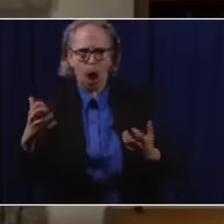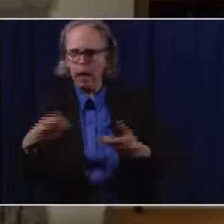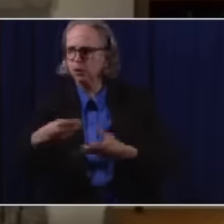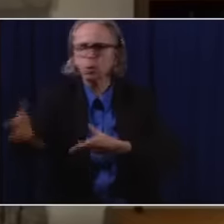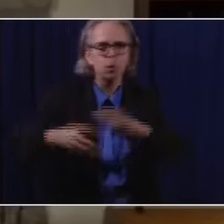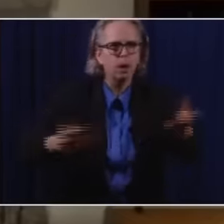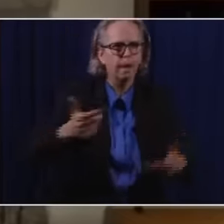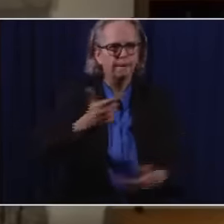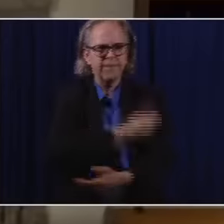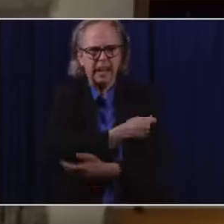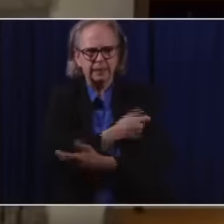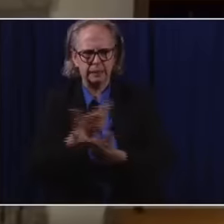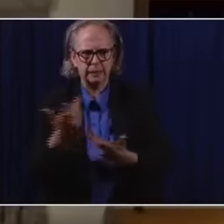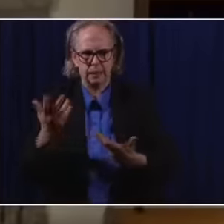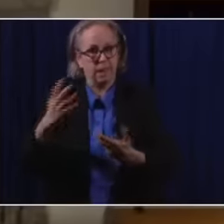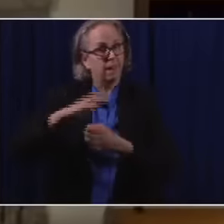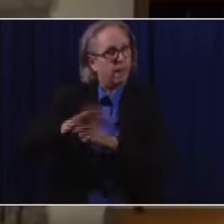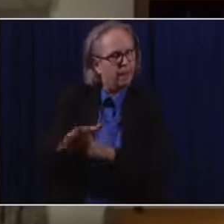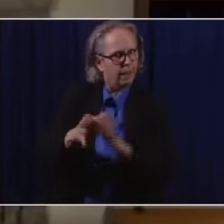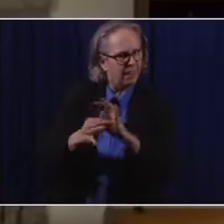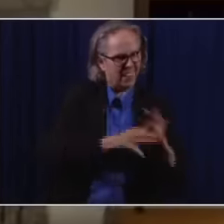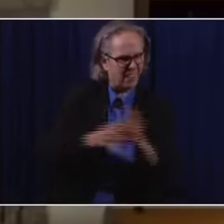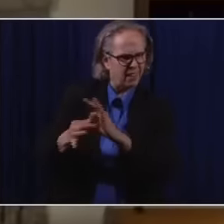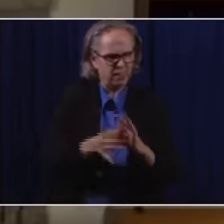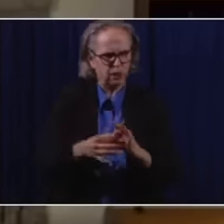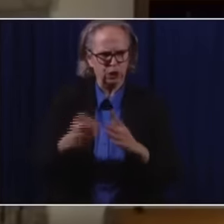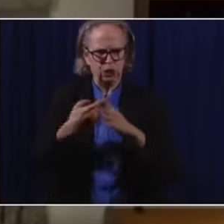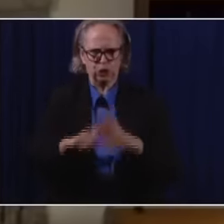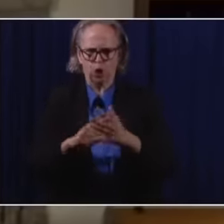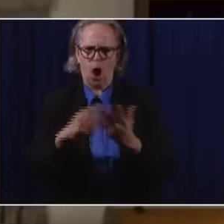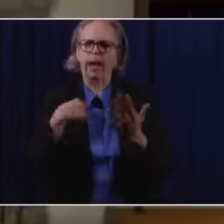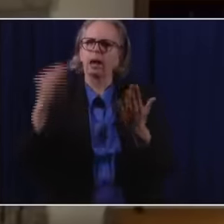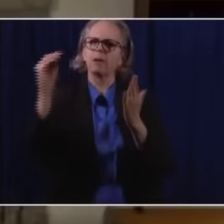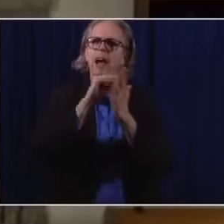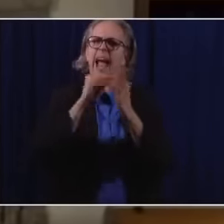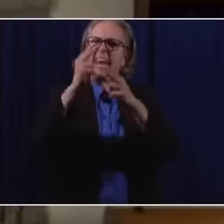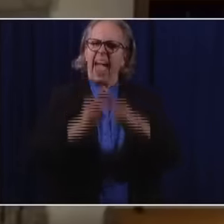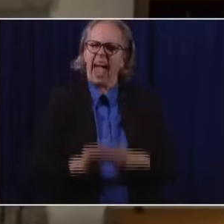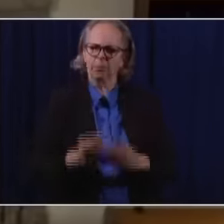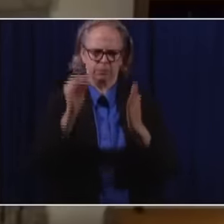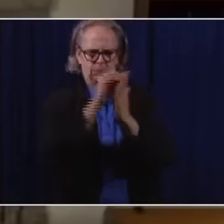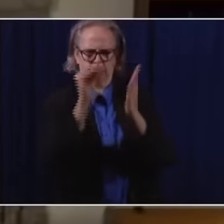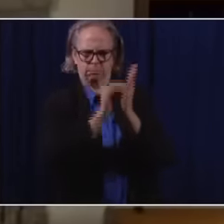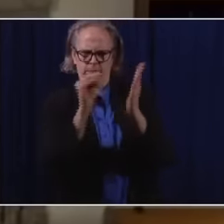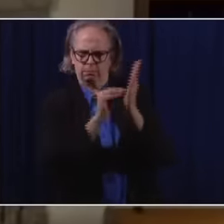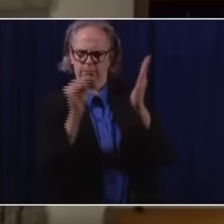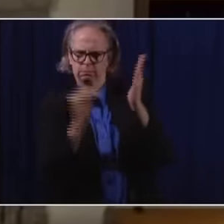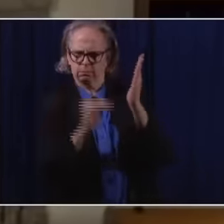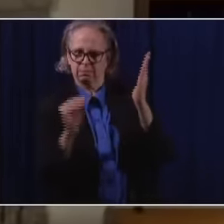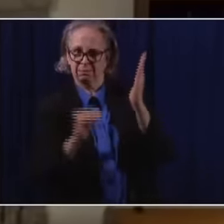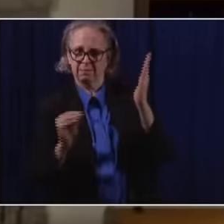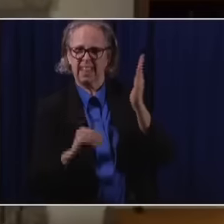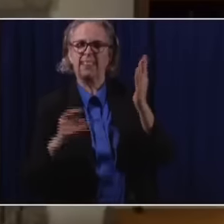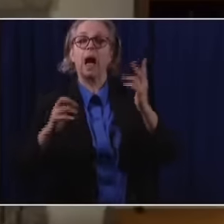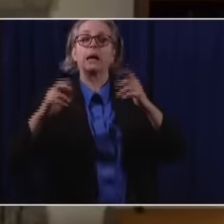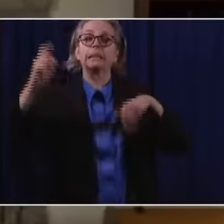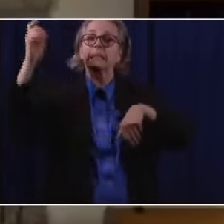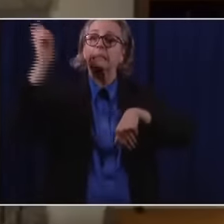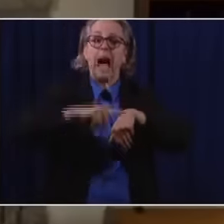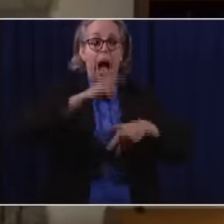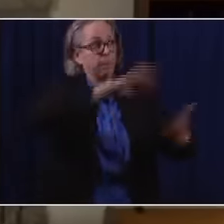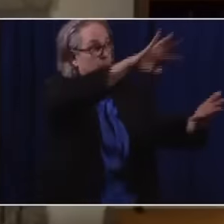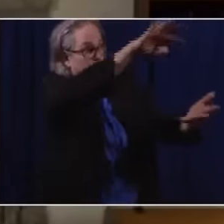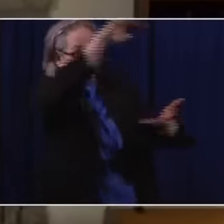move allows us to better be prepared and respond quickly once a vaccine is available. Providers, this would be health